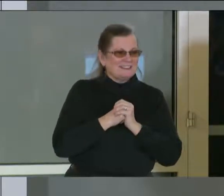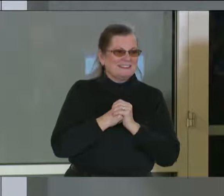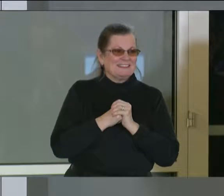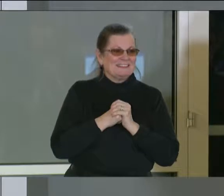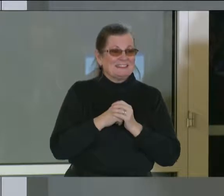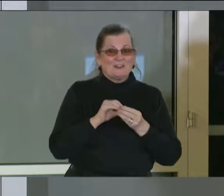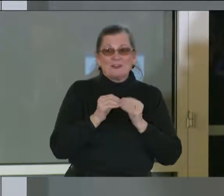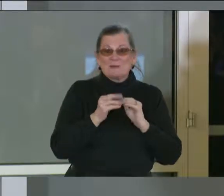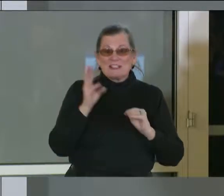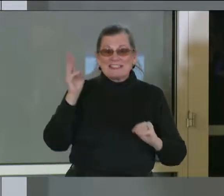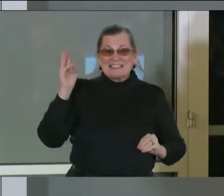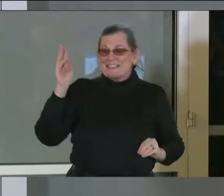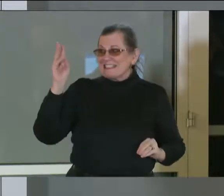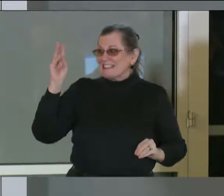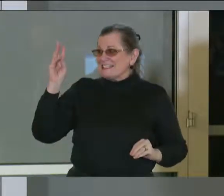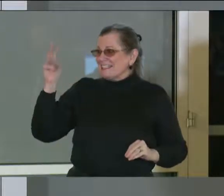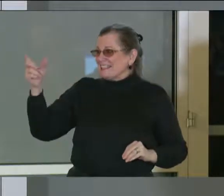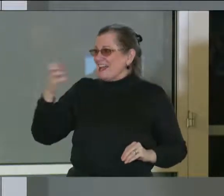Ward 6?